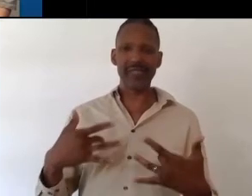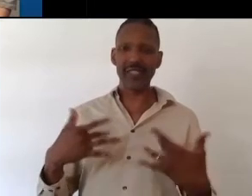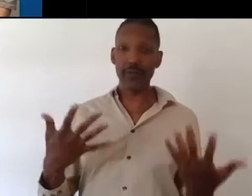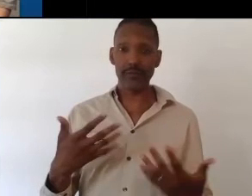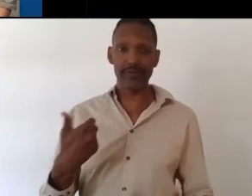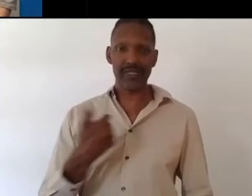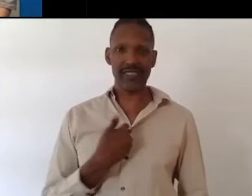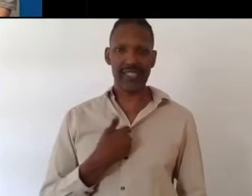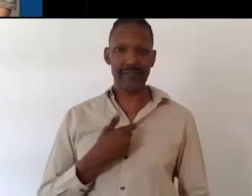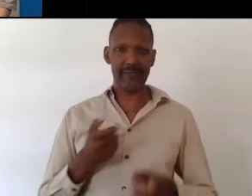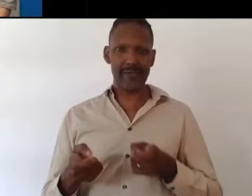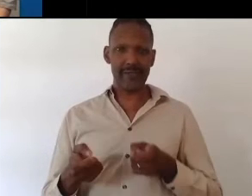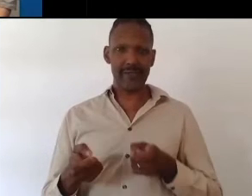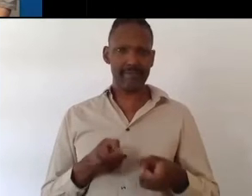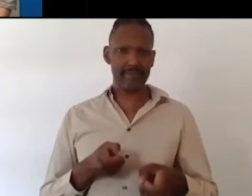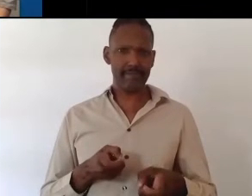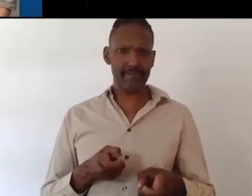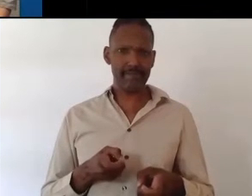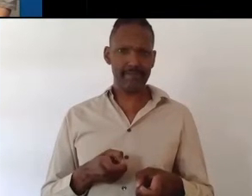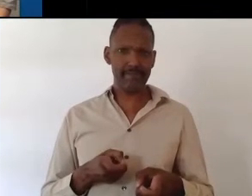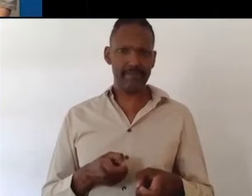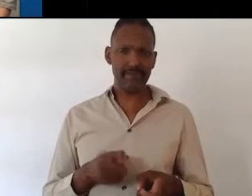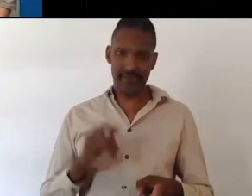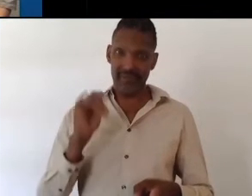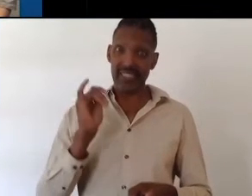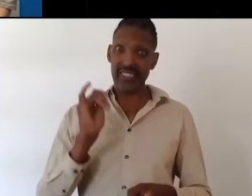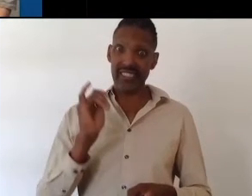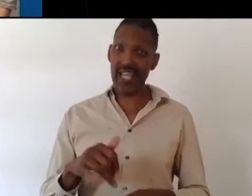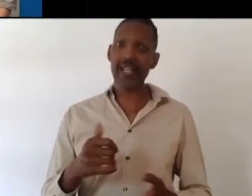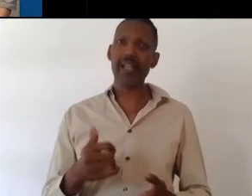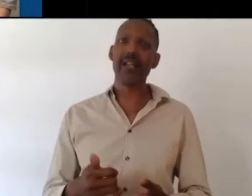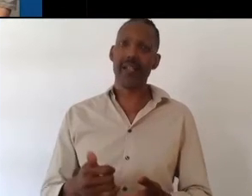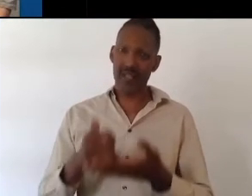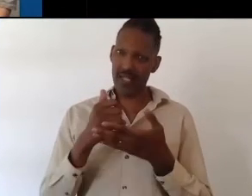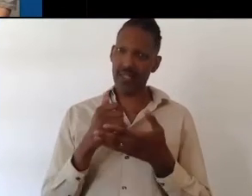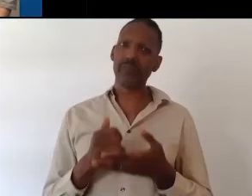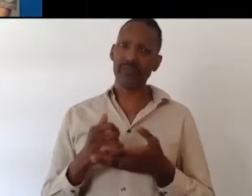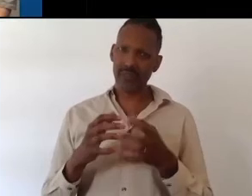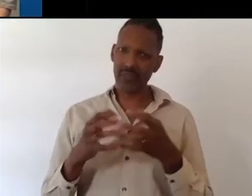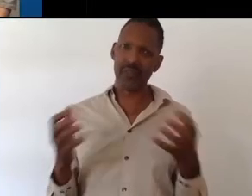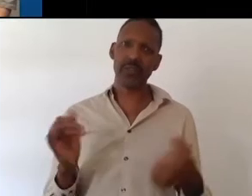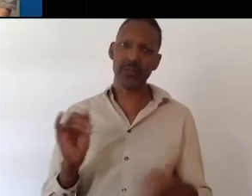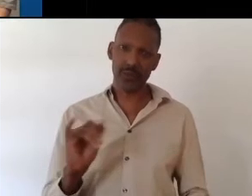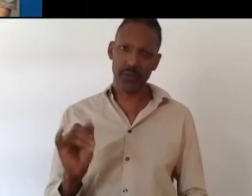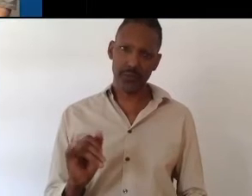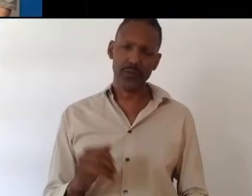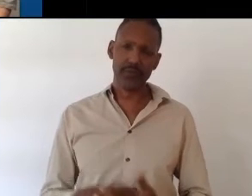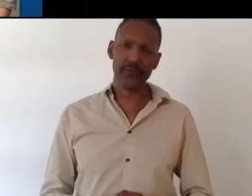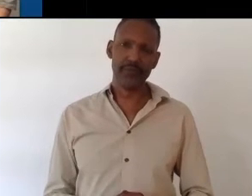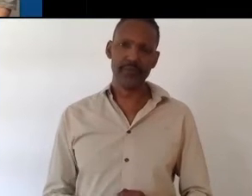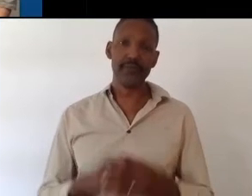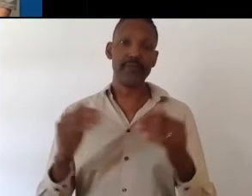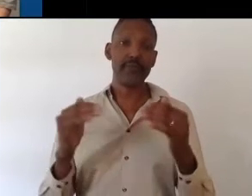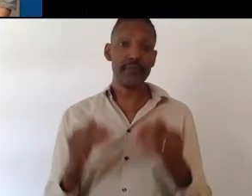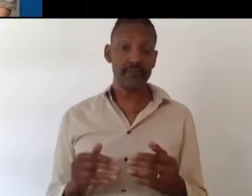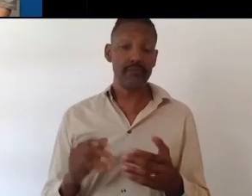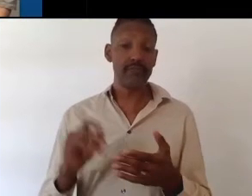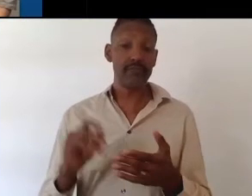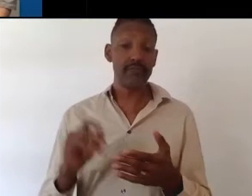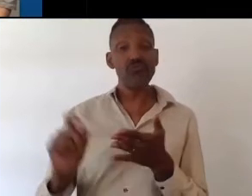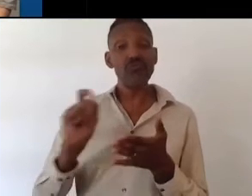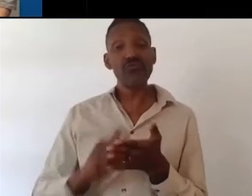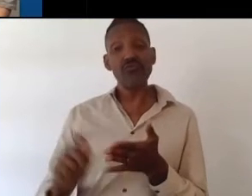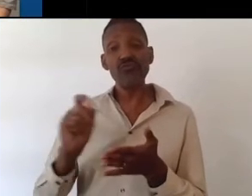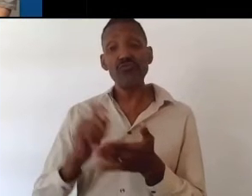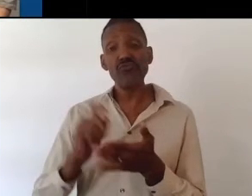students in the classroom, but also having them have that journal, a separate journal for home. We had one child who wanted to